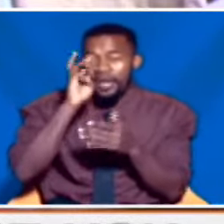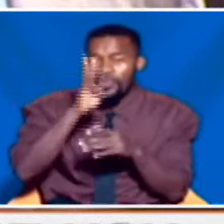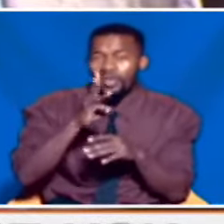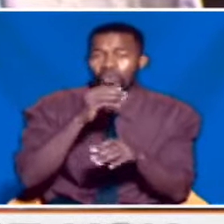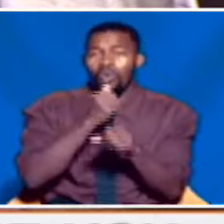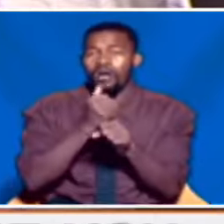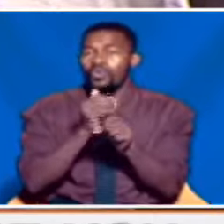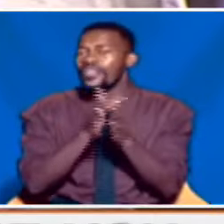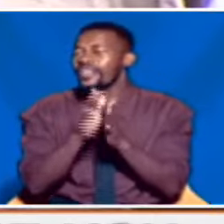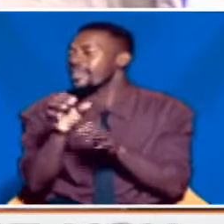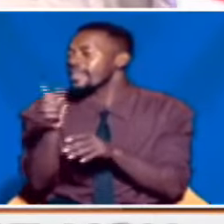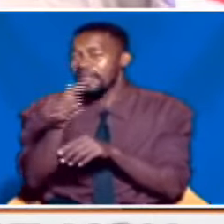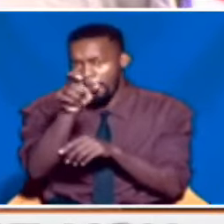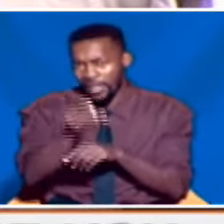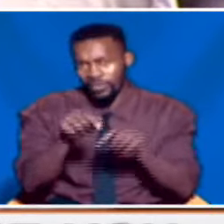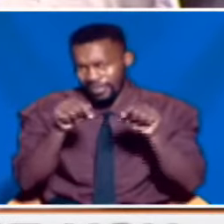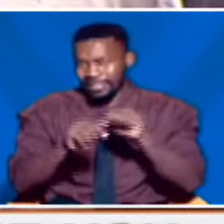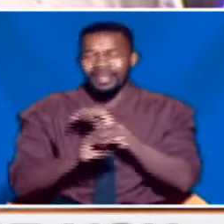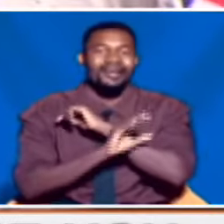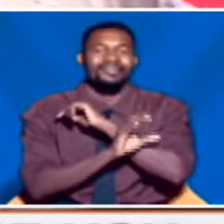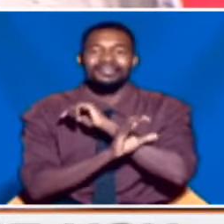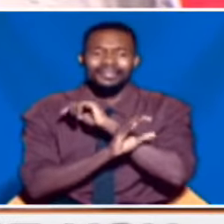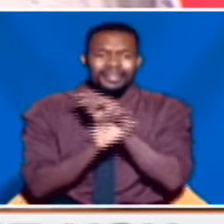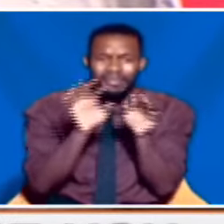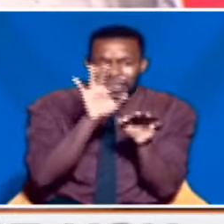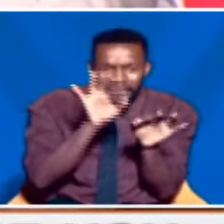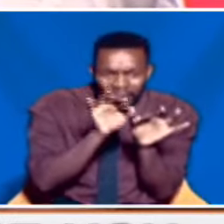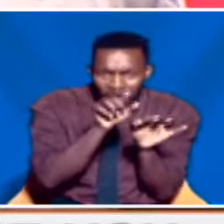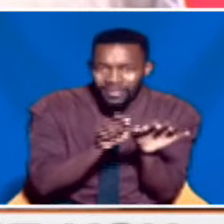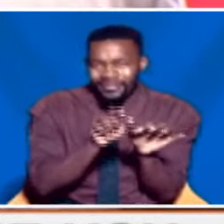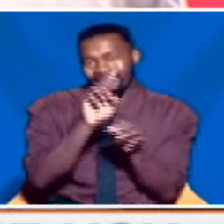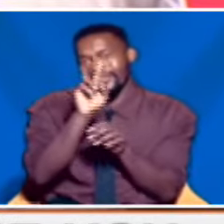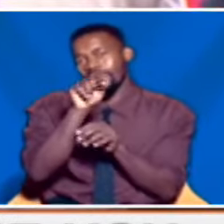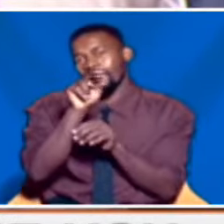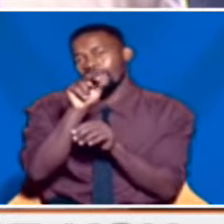this country, nobody specifically.